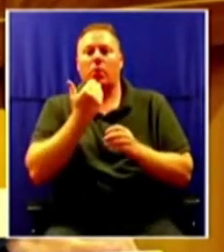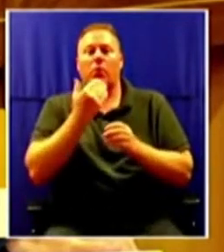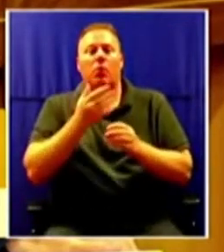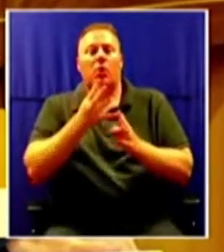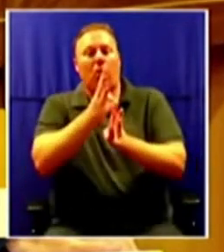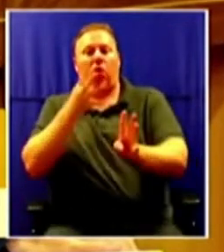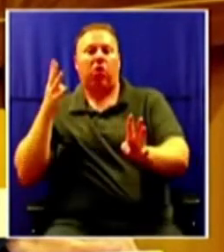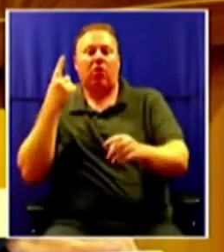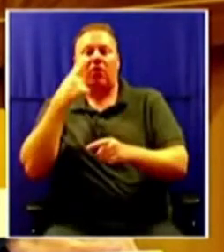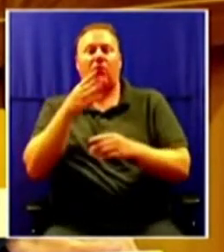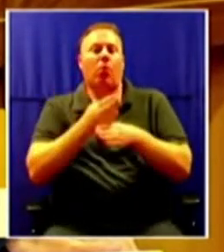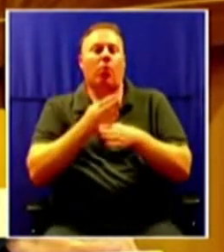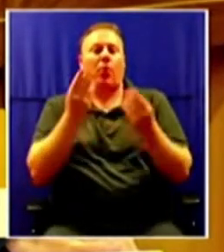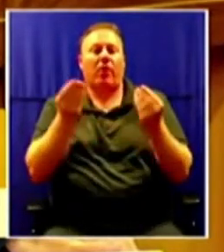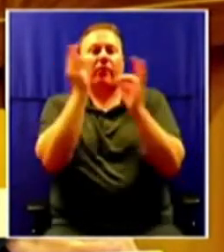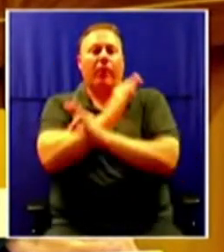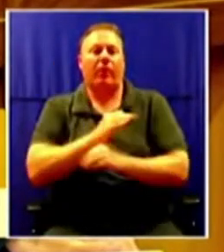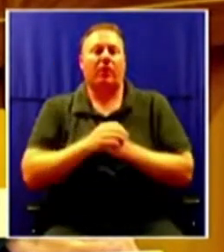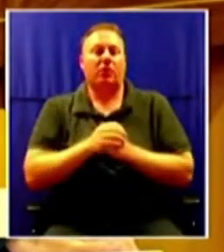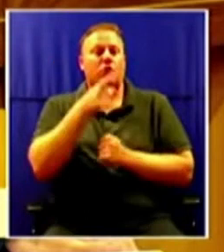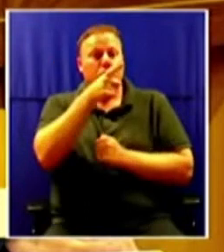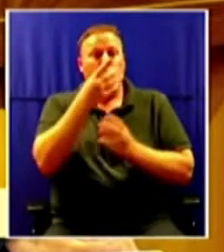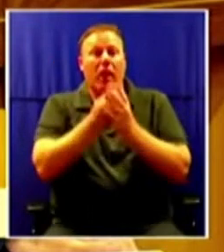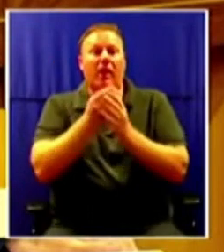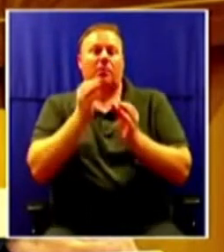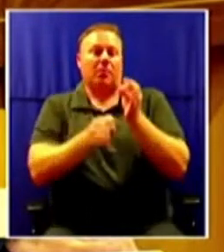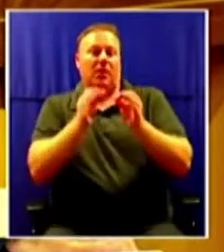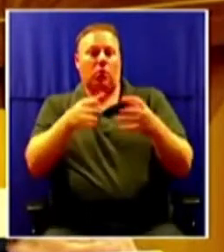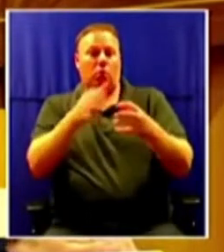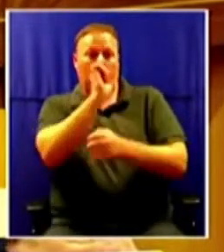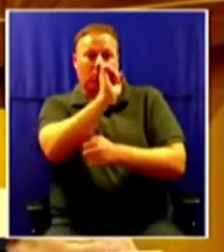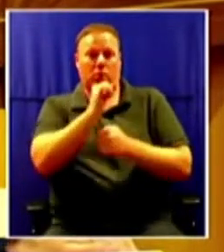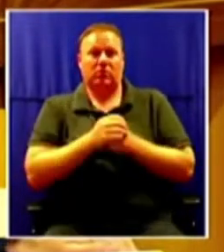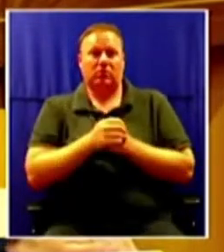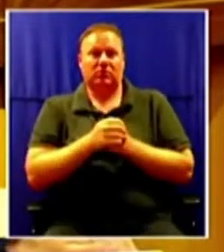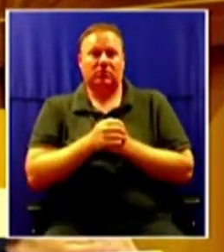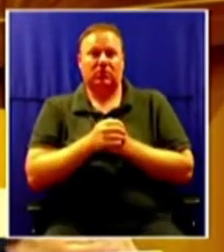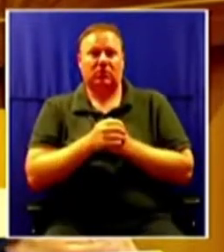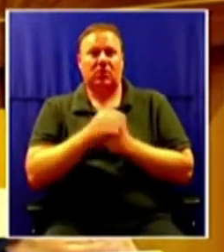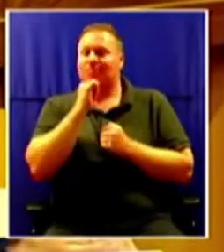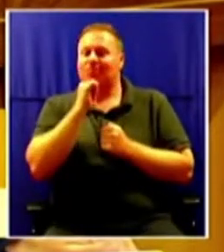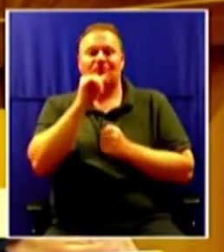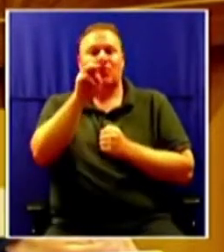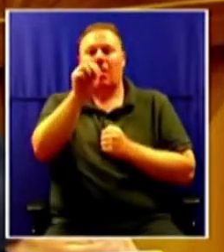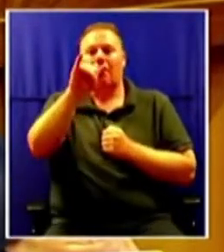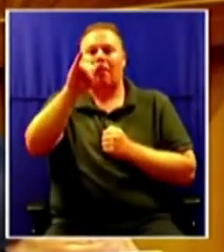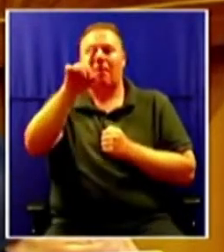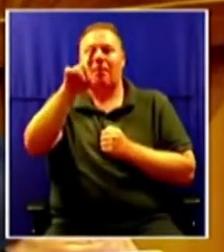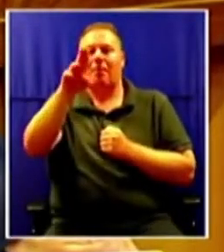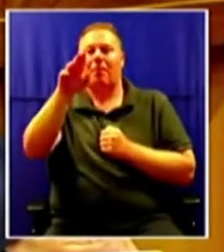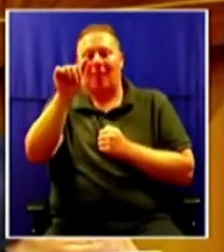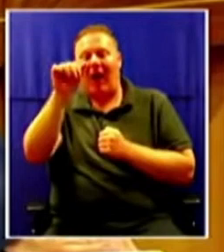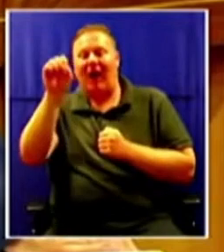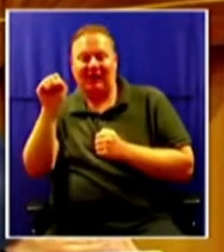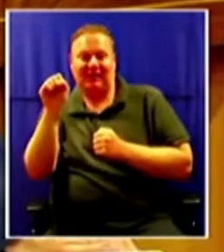unemployed. You and your party certainly have the reverse Midas touch. Your government has perfected the